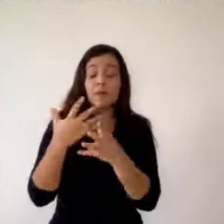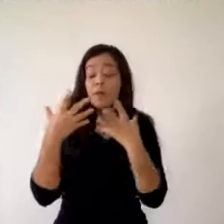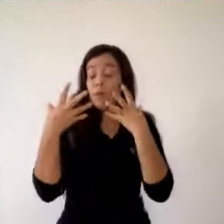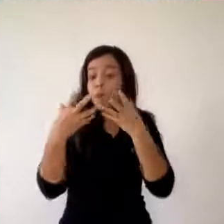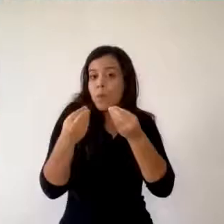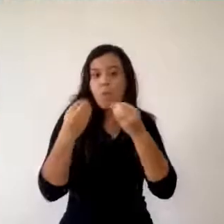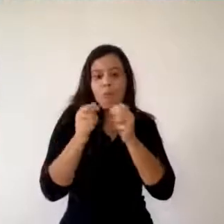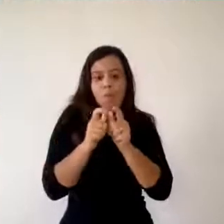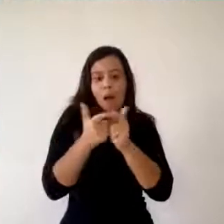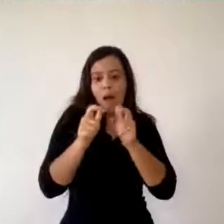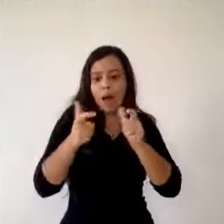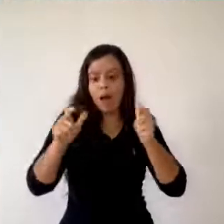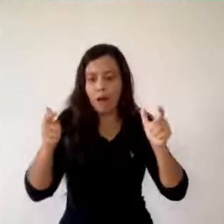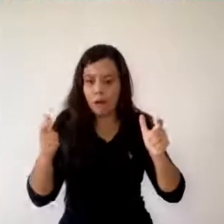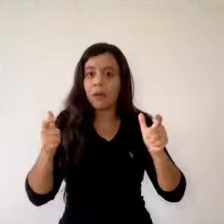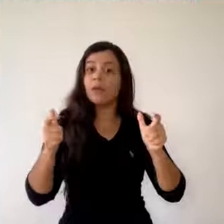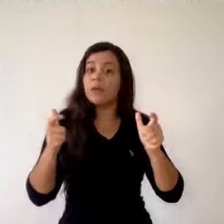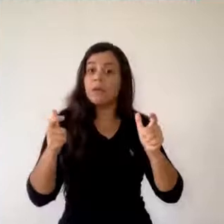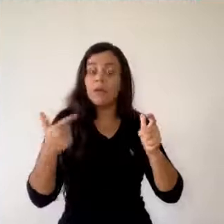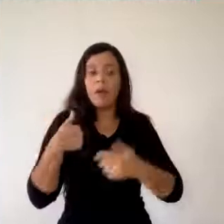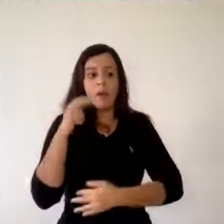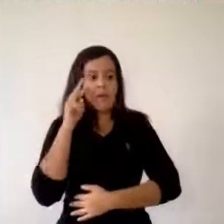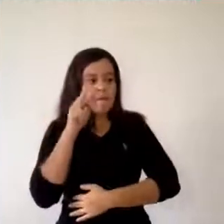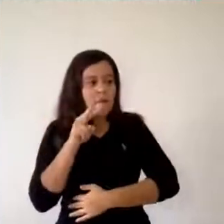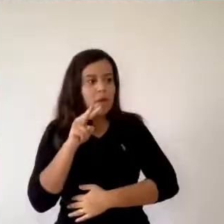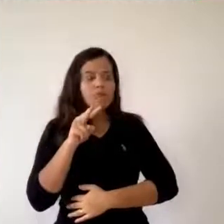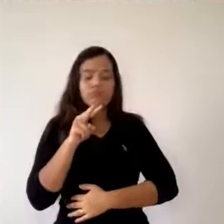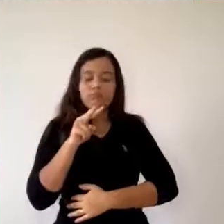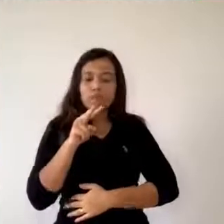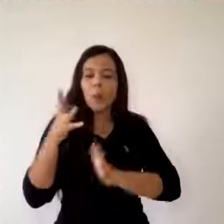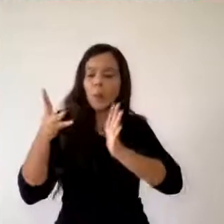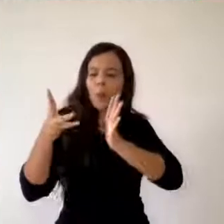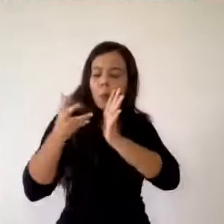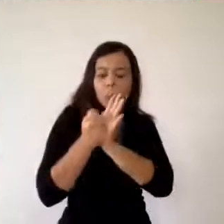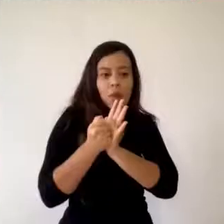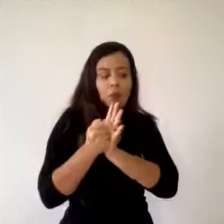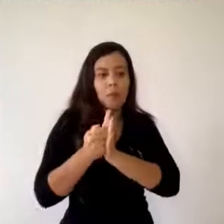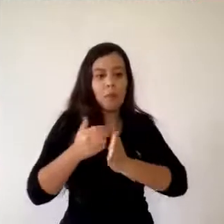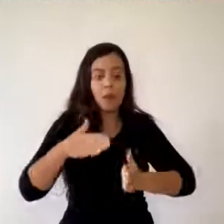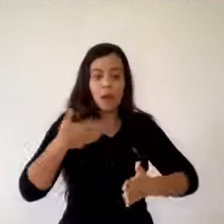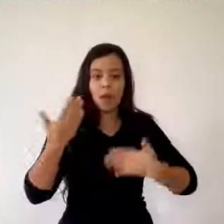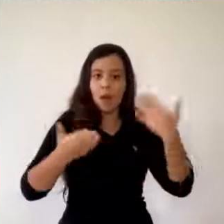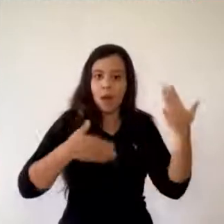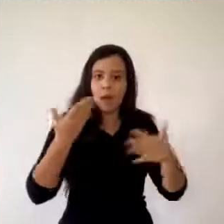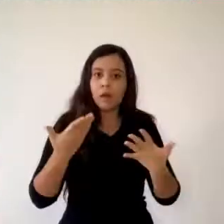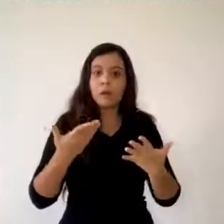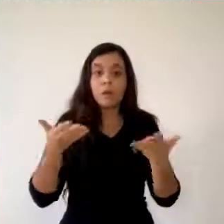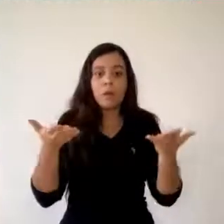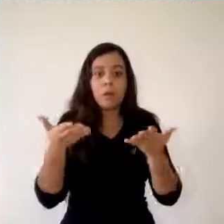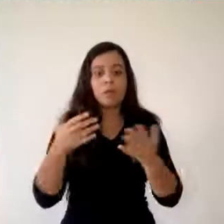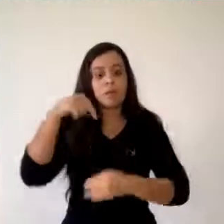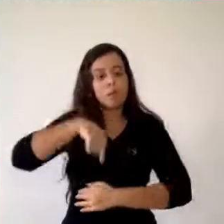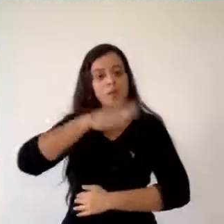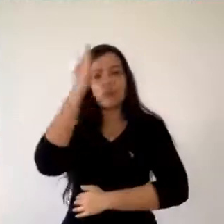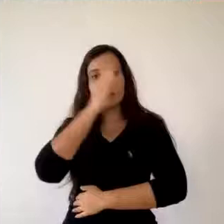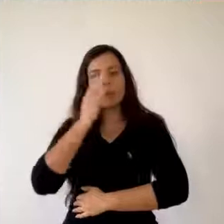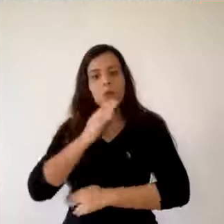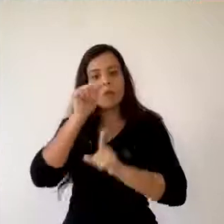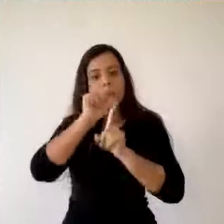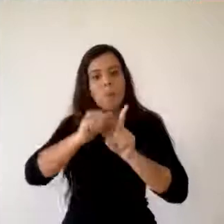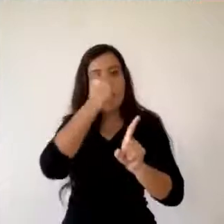numbers, they are simply unacceptable. We are the second